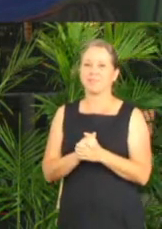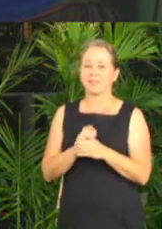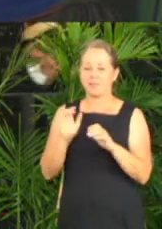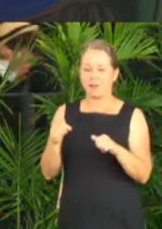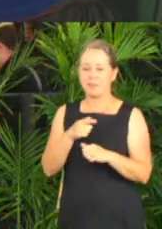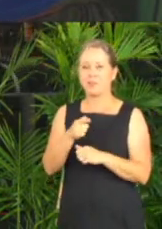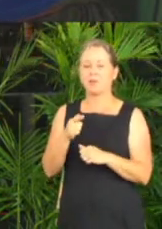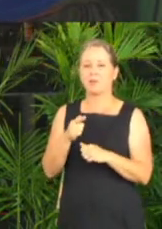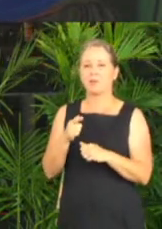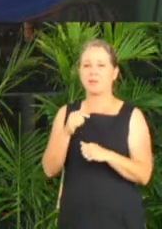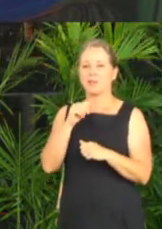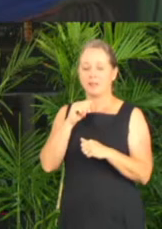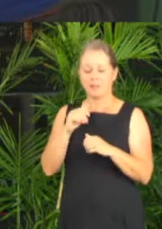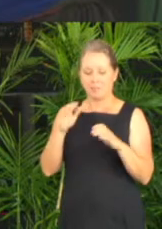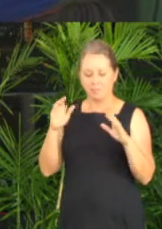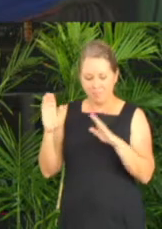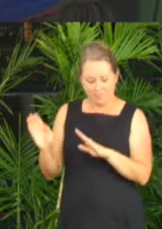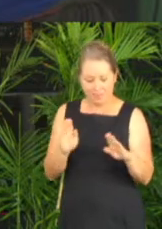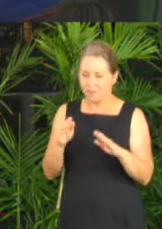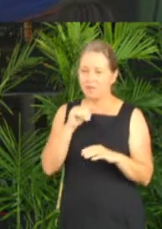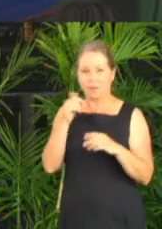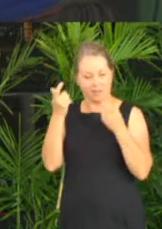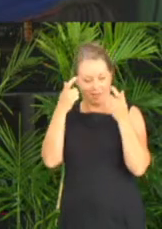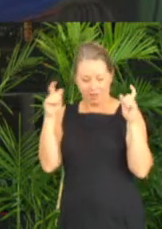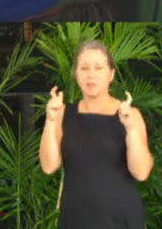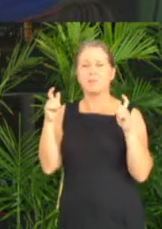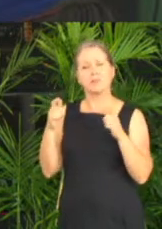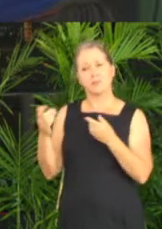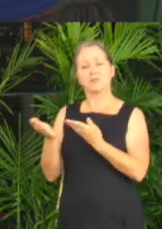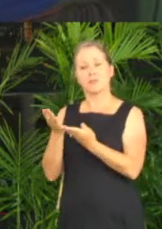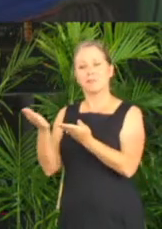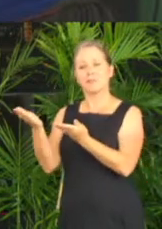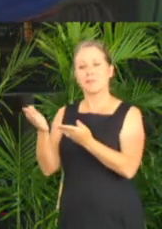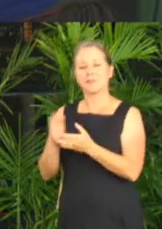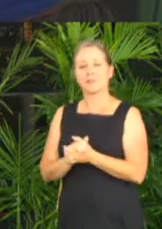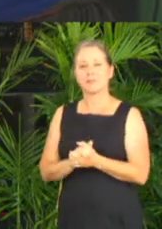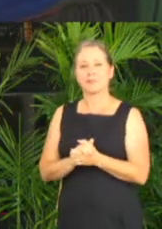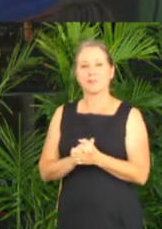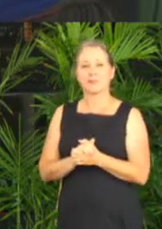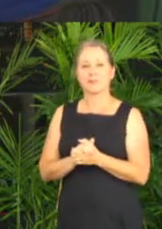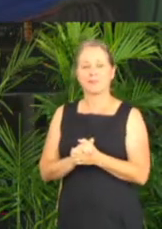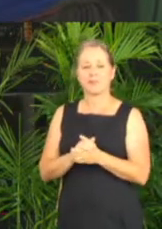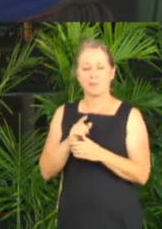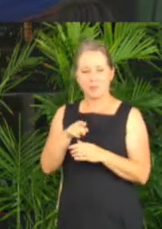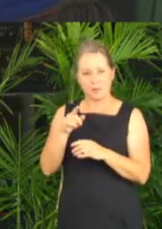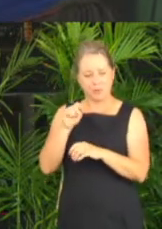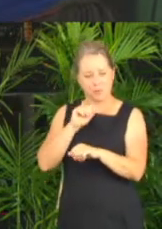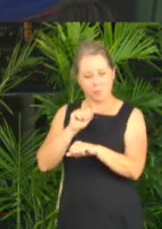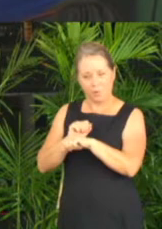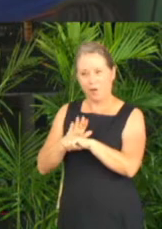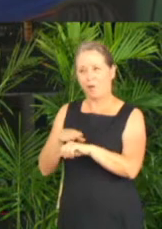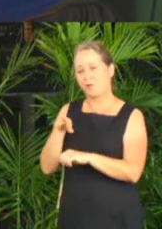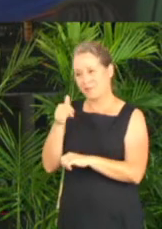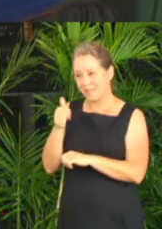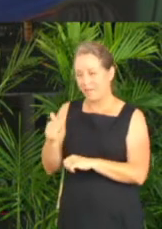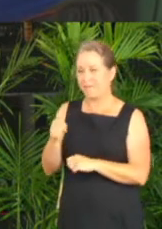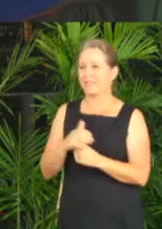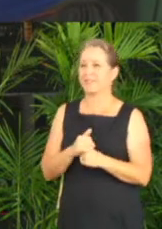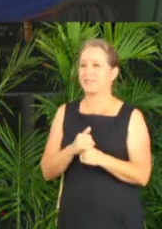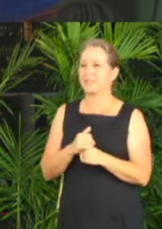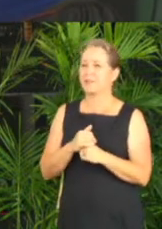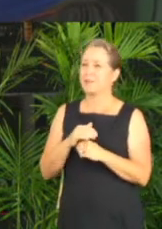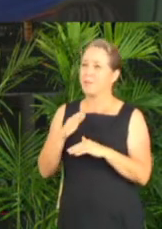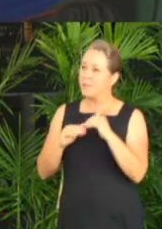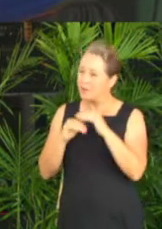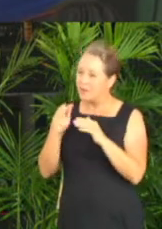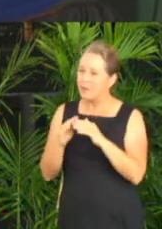May you act not out of arrogance, but out of service. May you work on yourself, building up